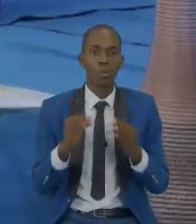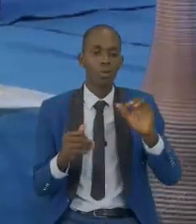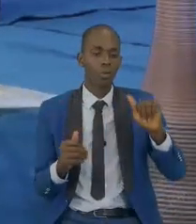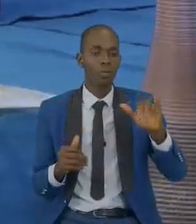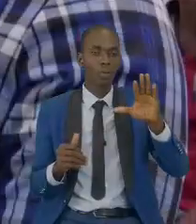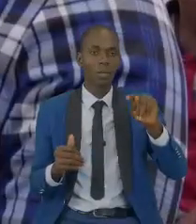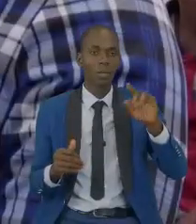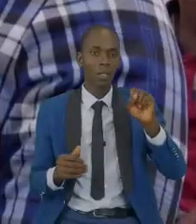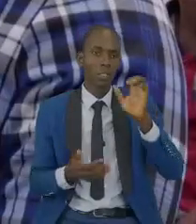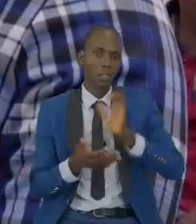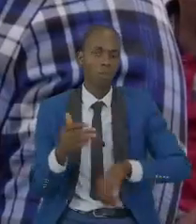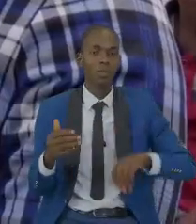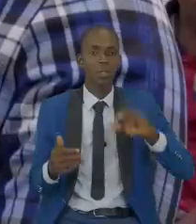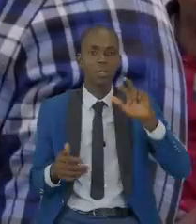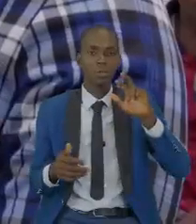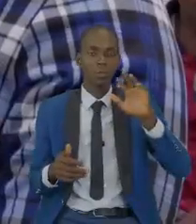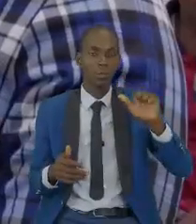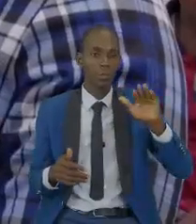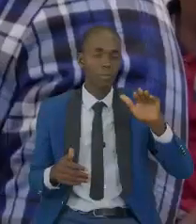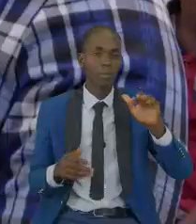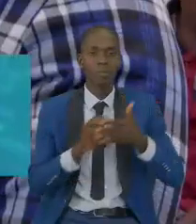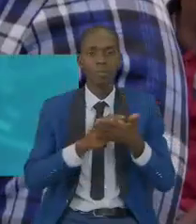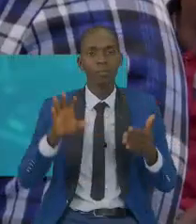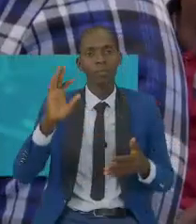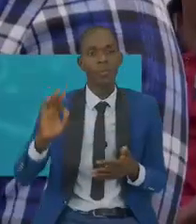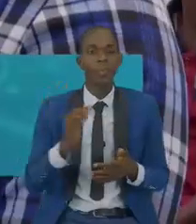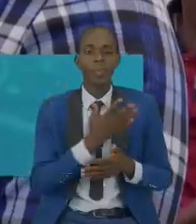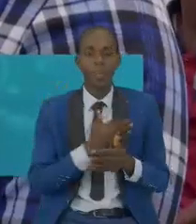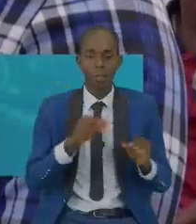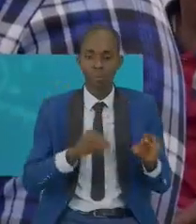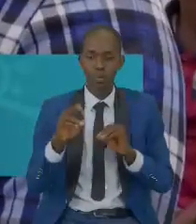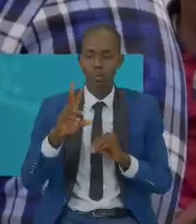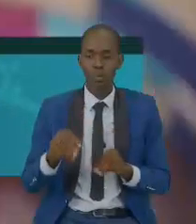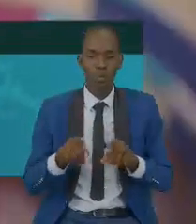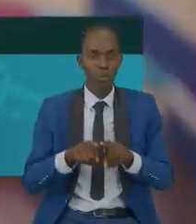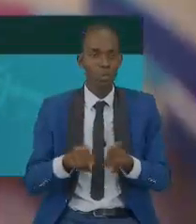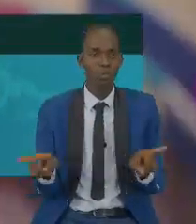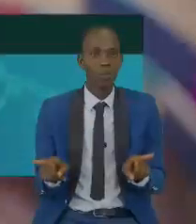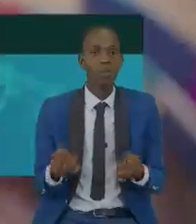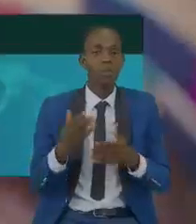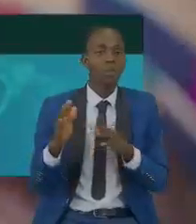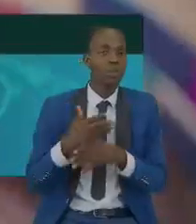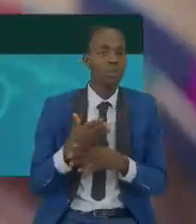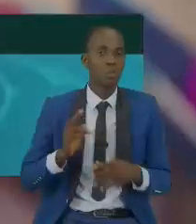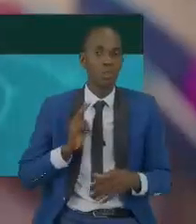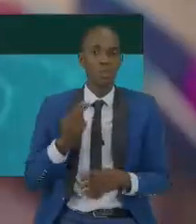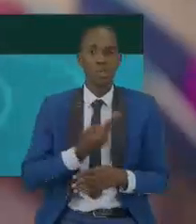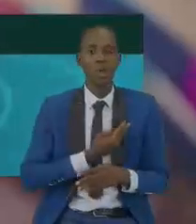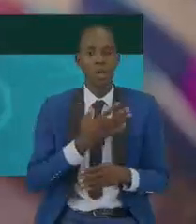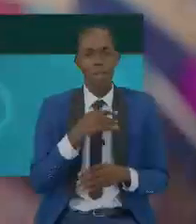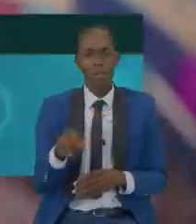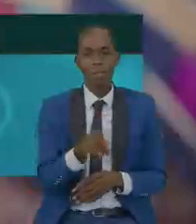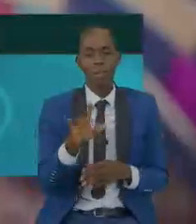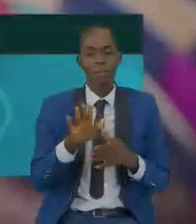verse 9. Acts chapter 15, verse 9. And he put no difference between us and them, between